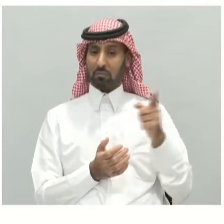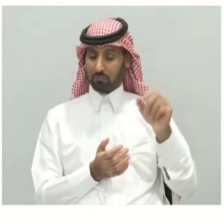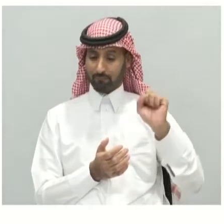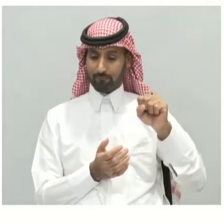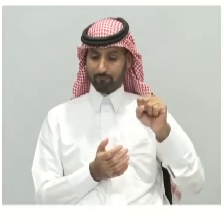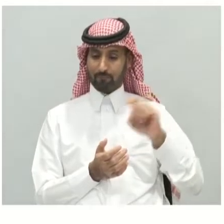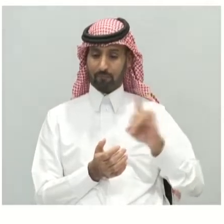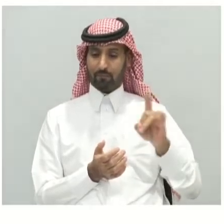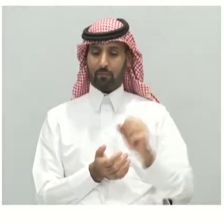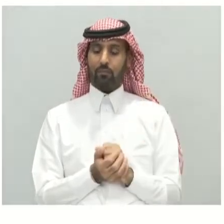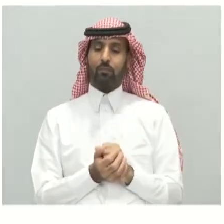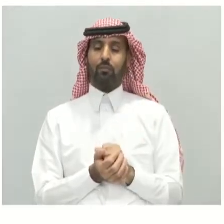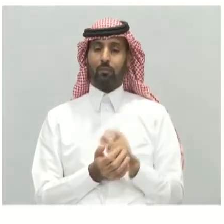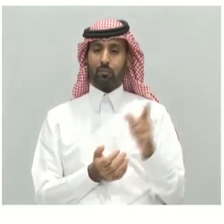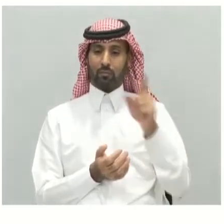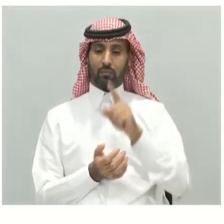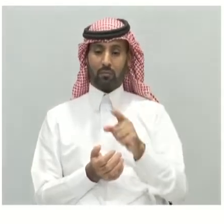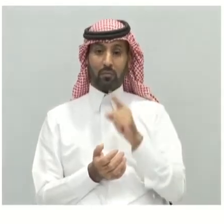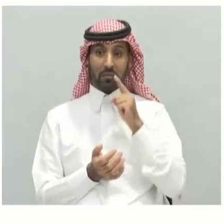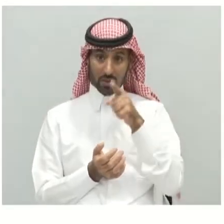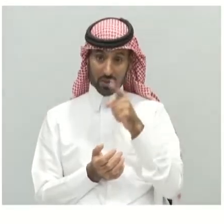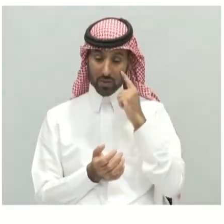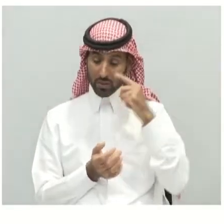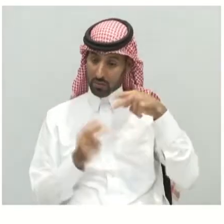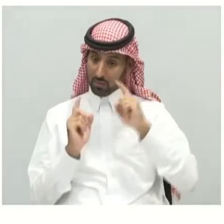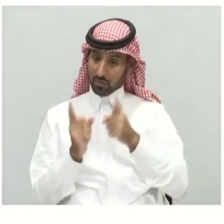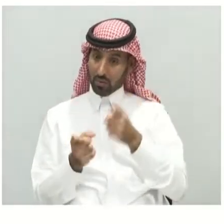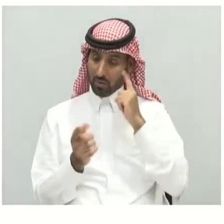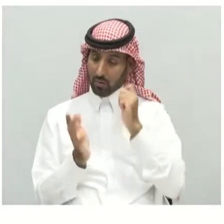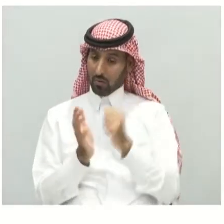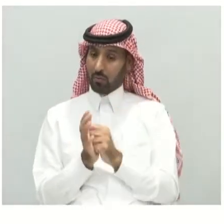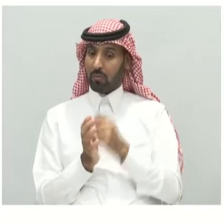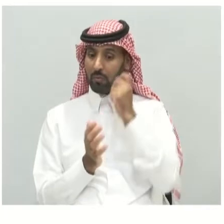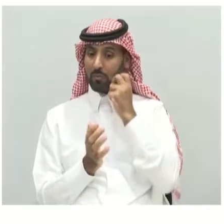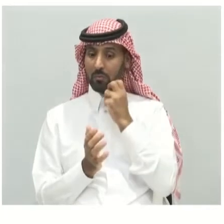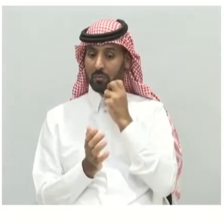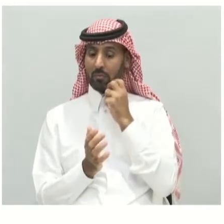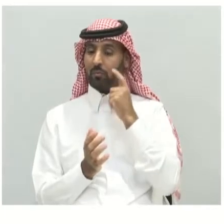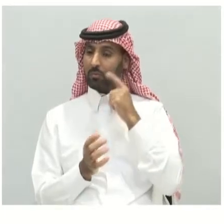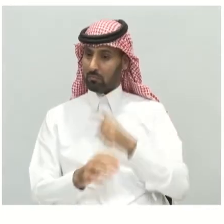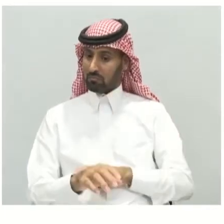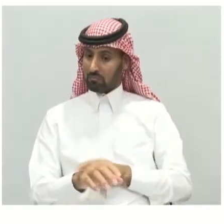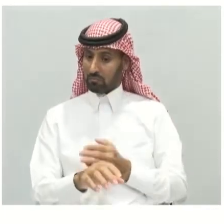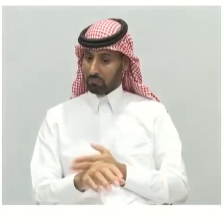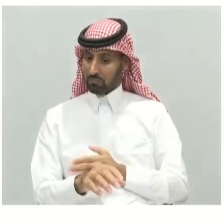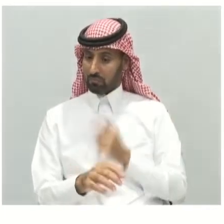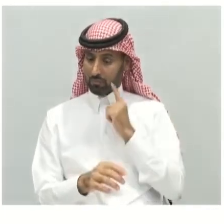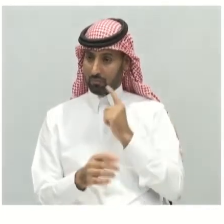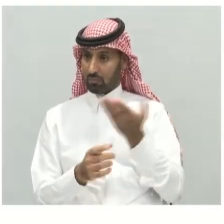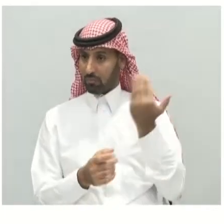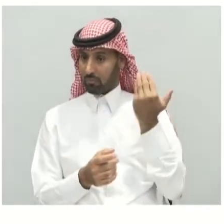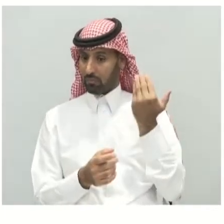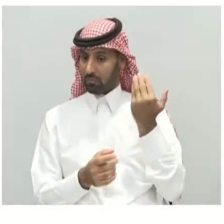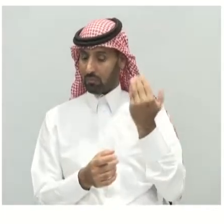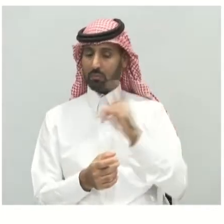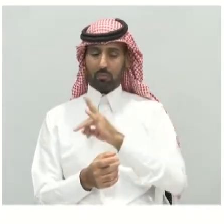did. Did she go home early yesterday? Go. Is it in the past? No, it's a